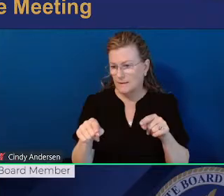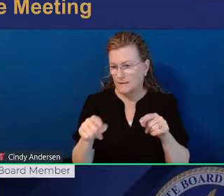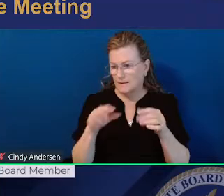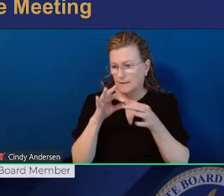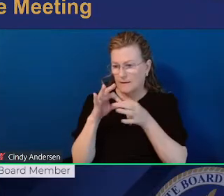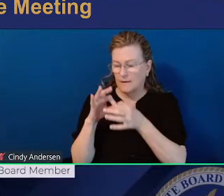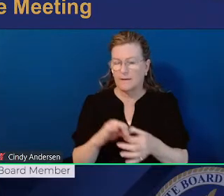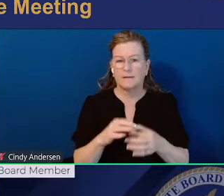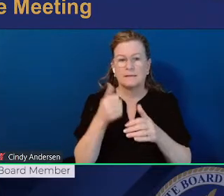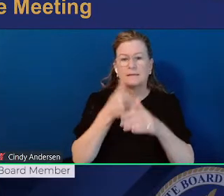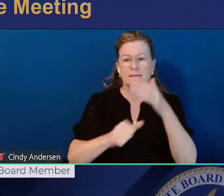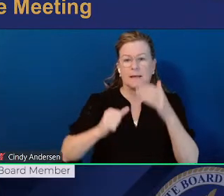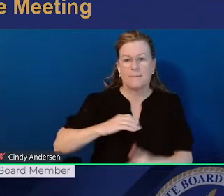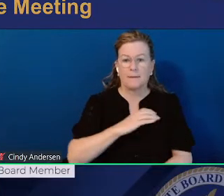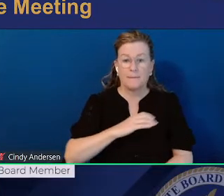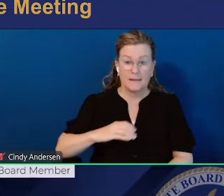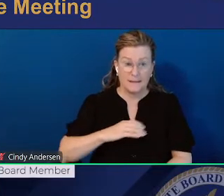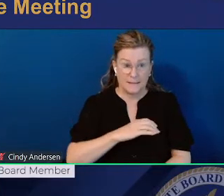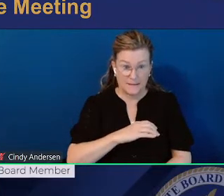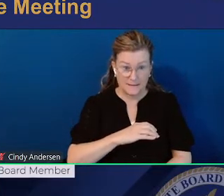to subcommittees.